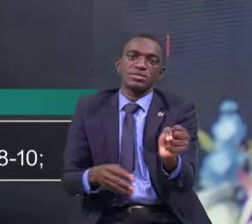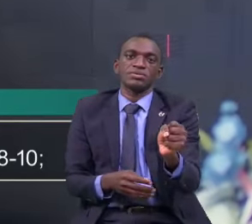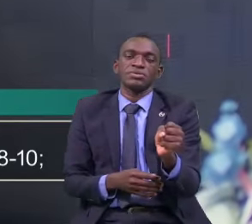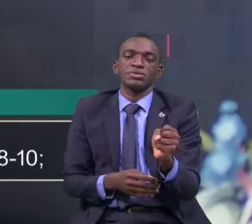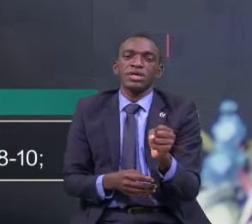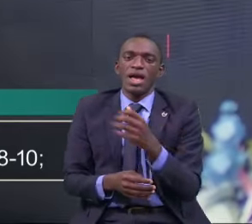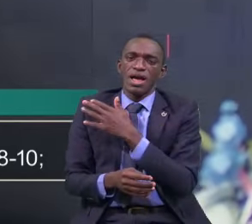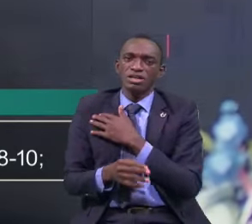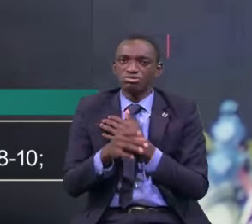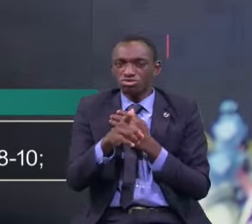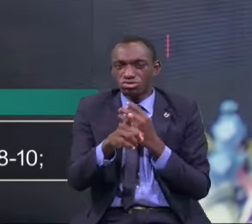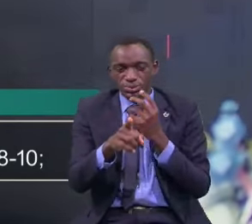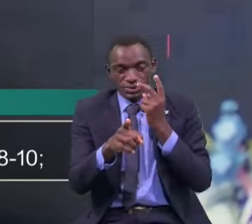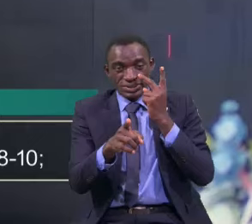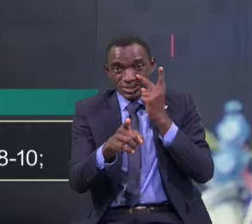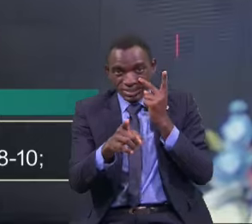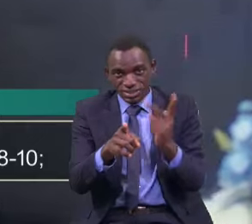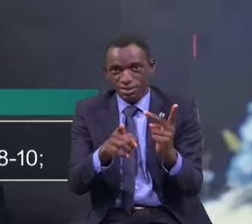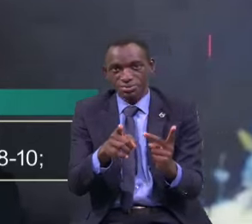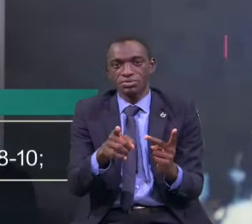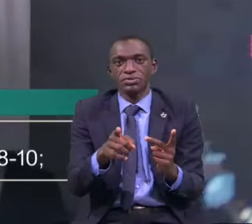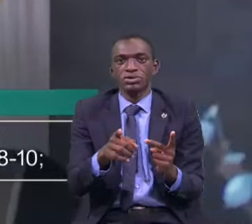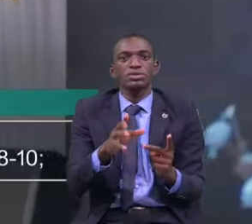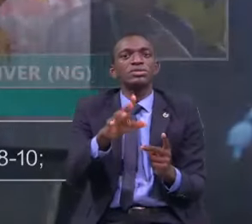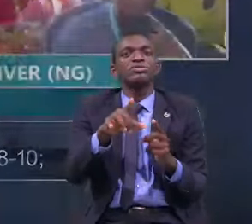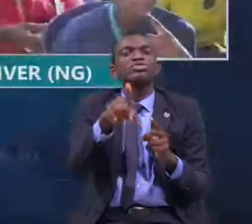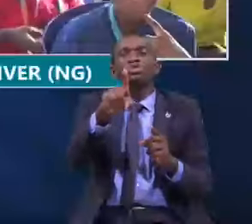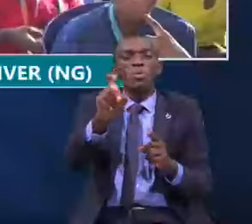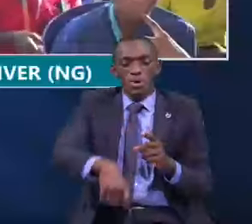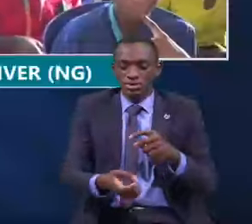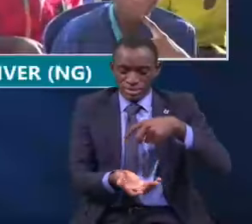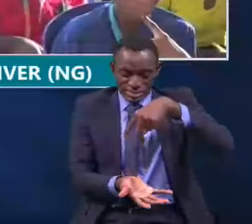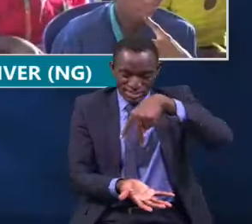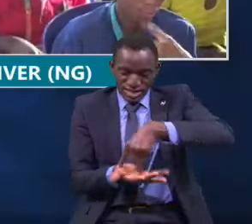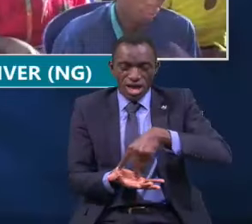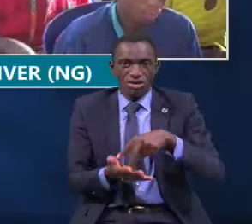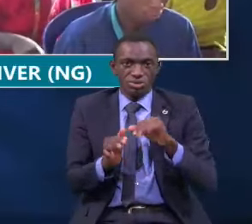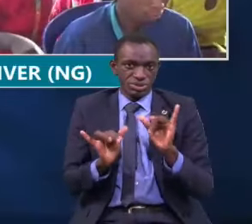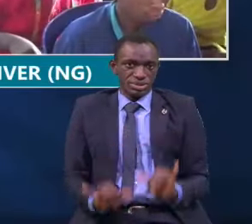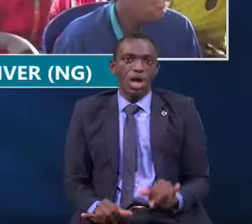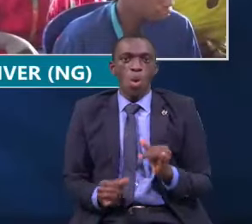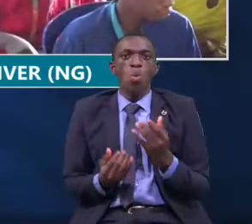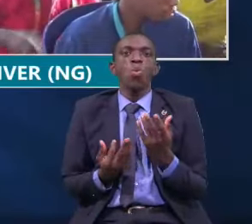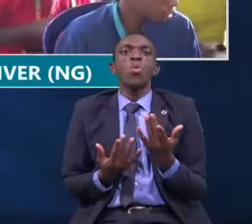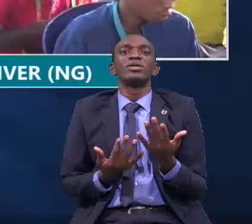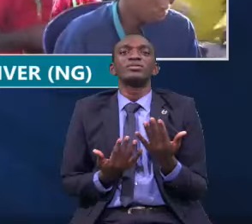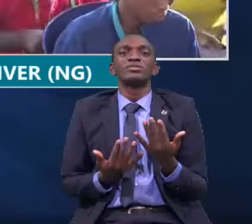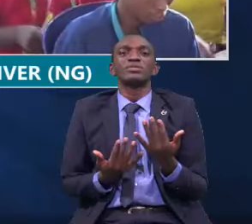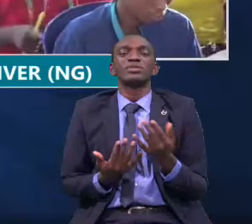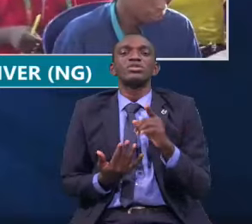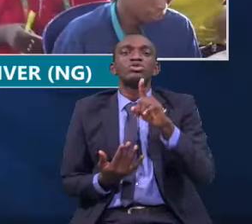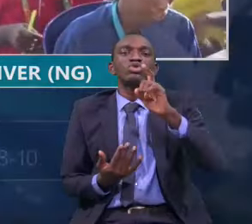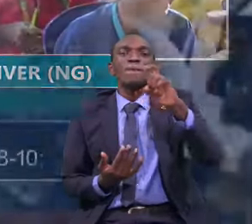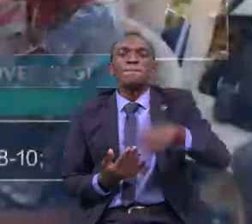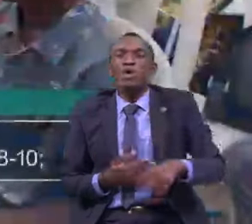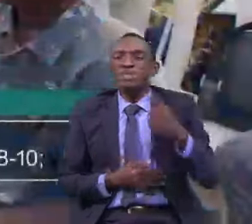and see. You must stand. You must wait. You must